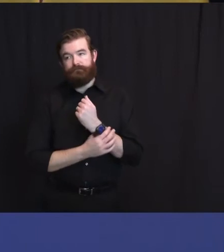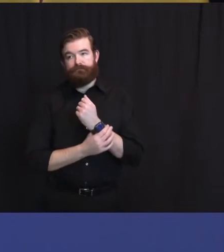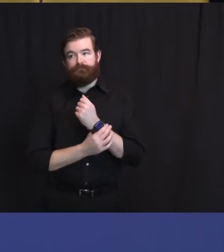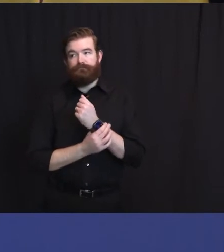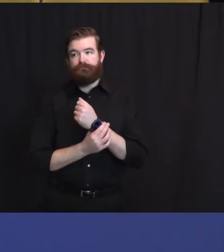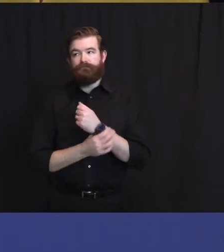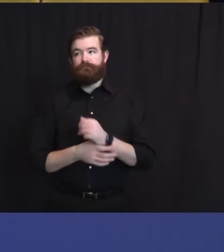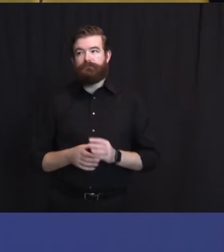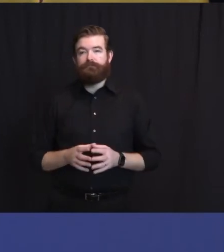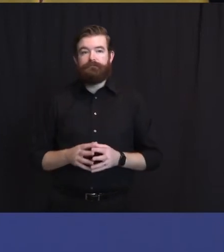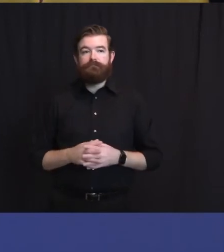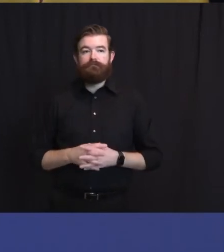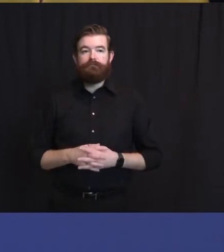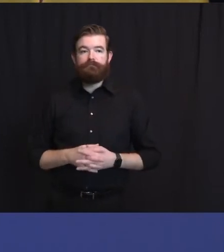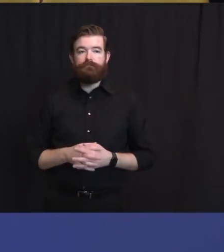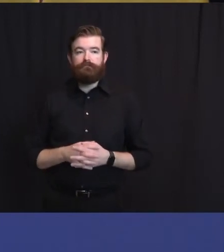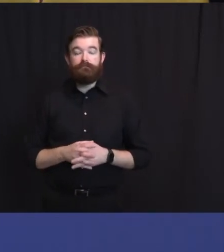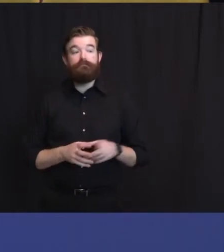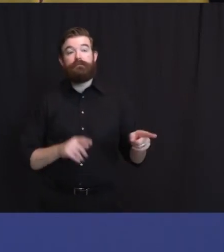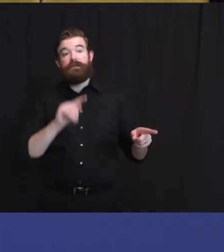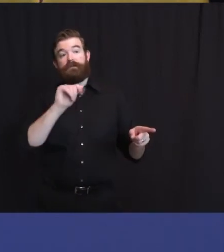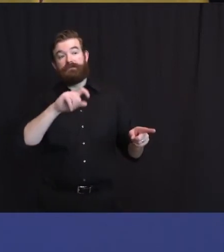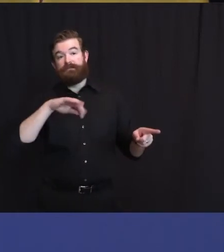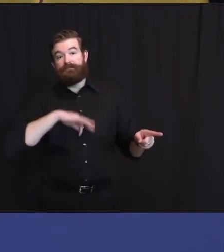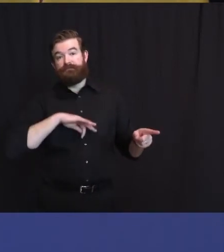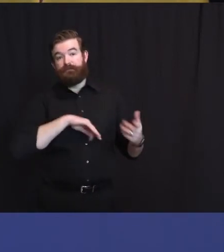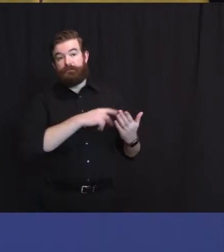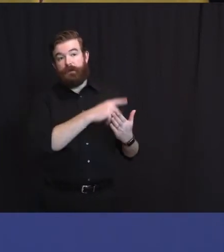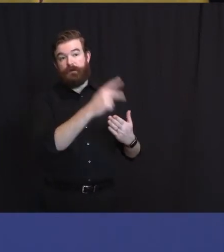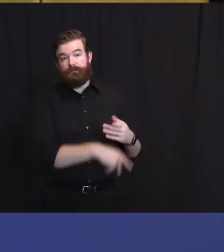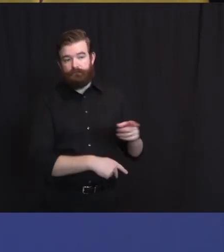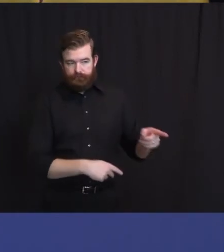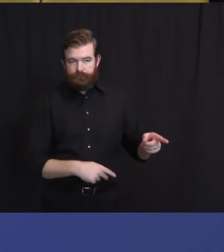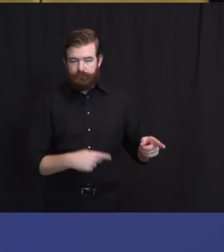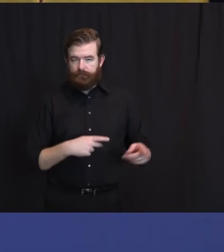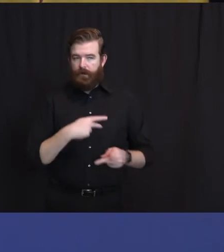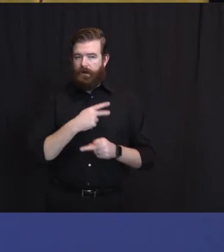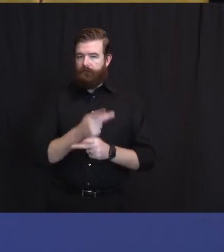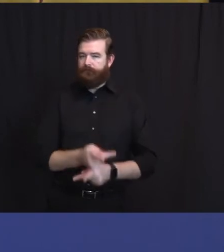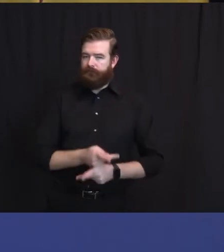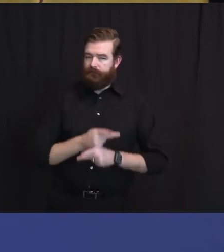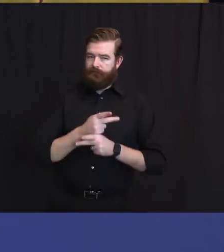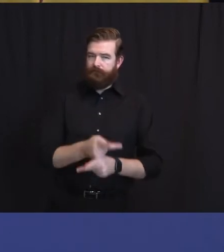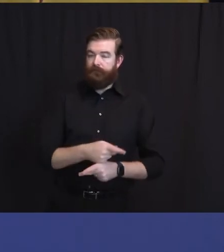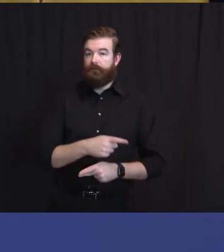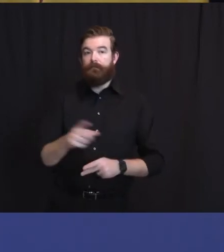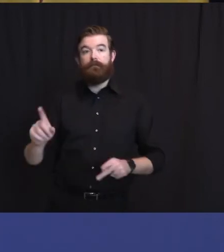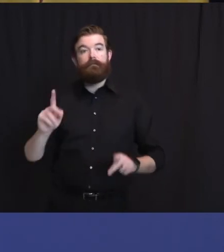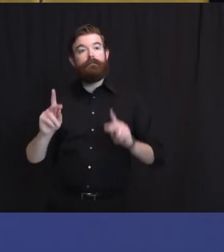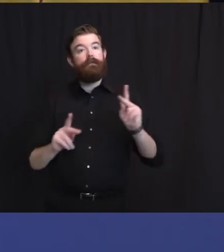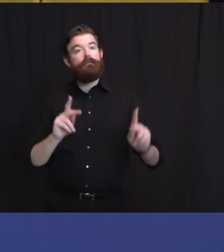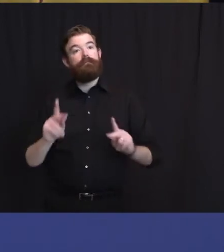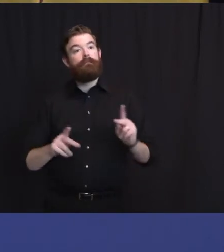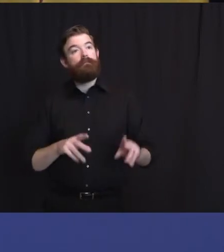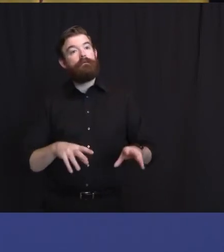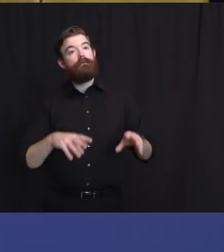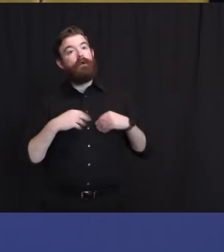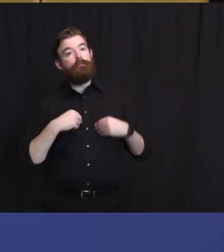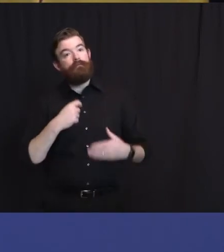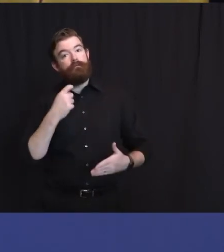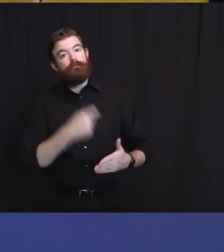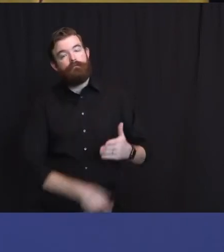to be careful about what we're asking folks to bear here in what is to say it's an